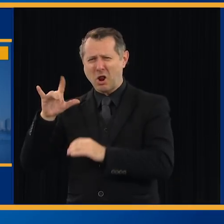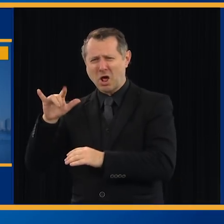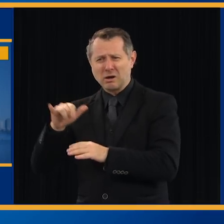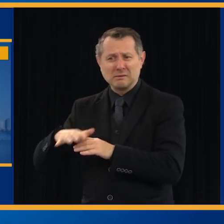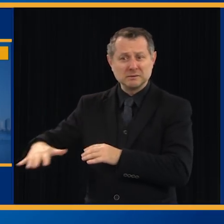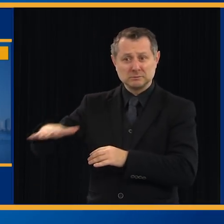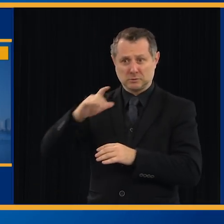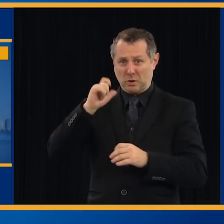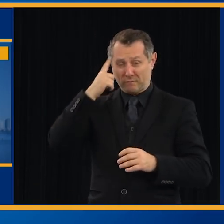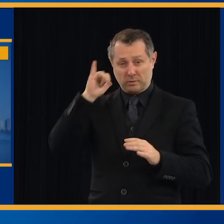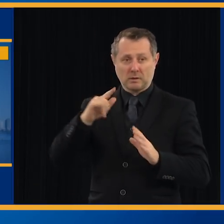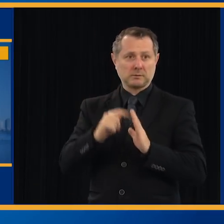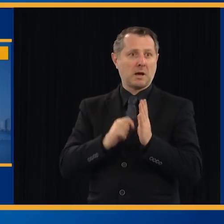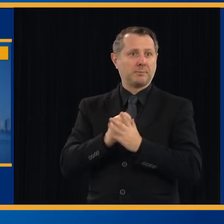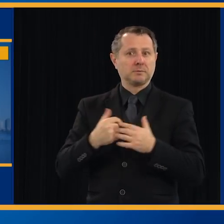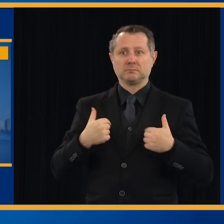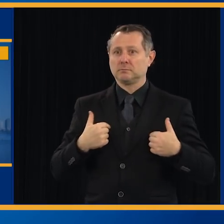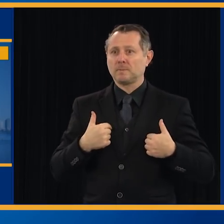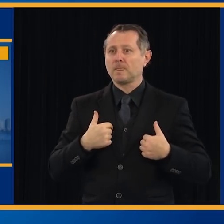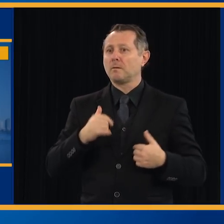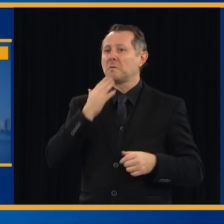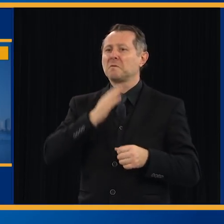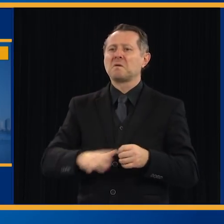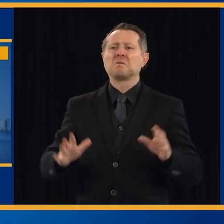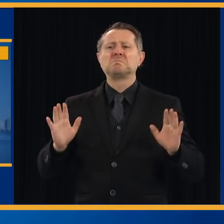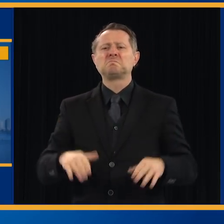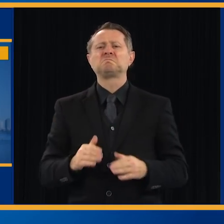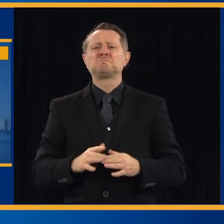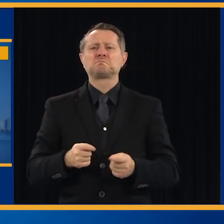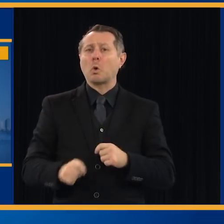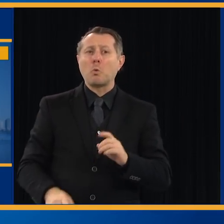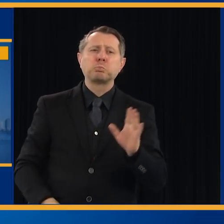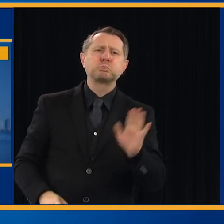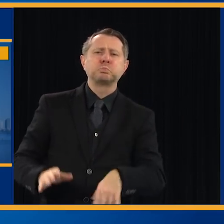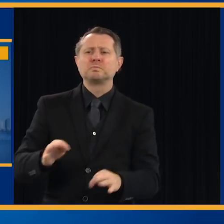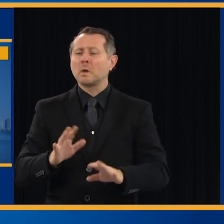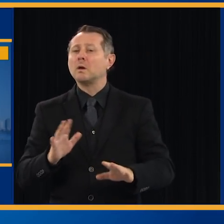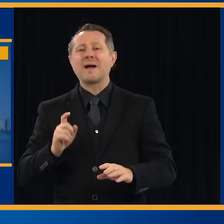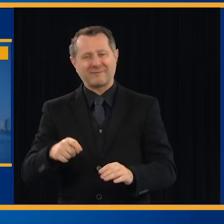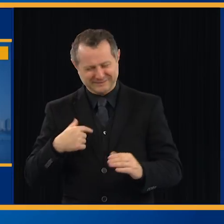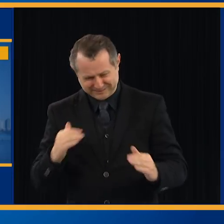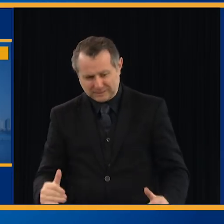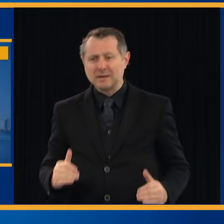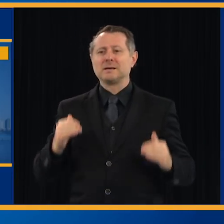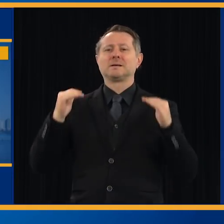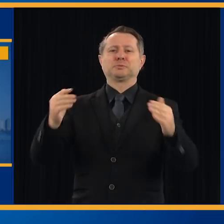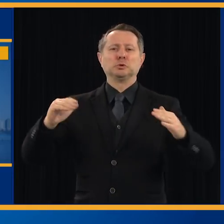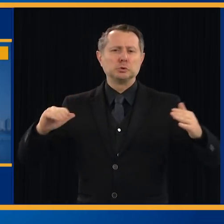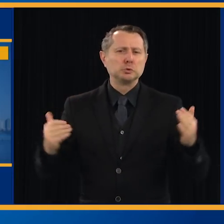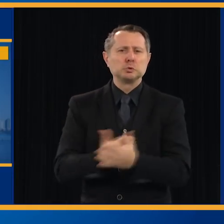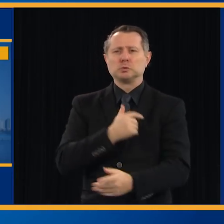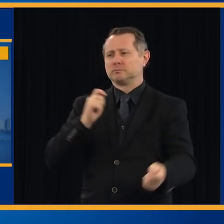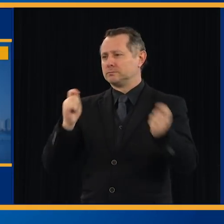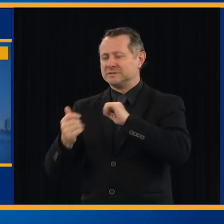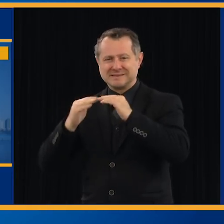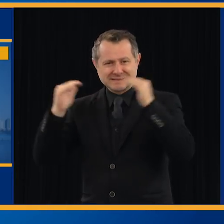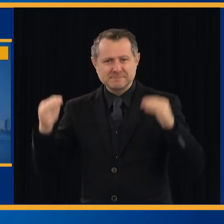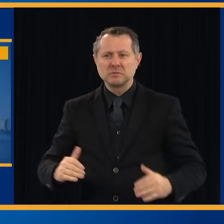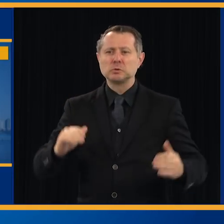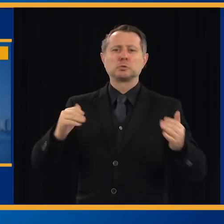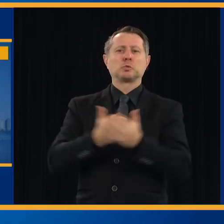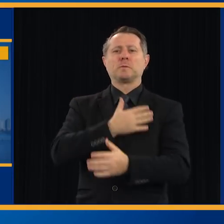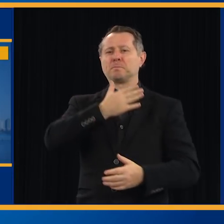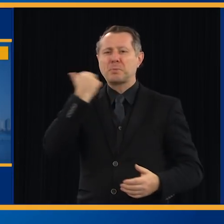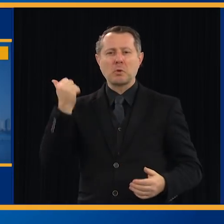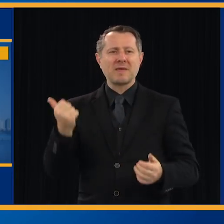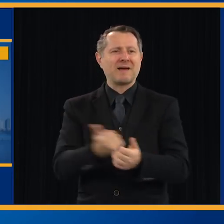governor. I didn't say we want to replace. I said we're going to learn how to do a new grid system. We're going to learn how to do better infrastructure. And we